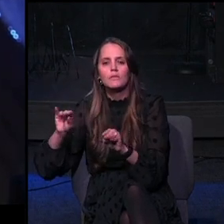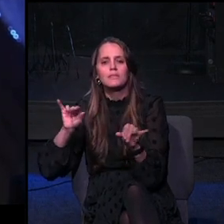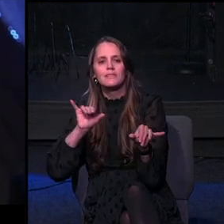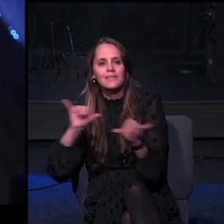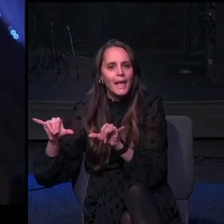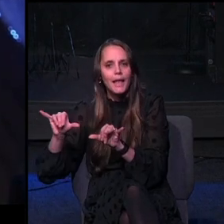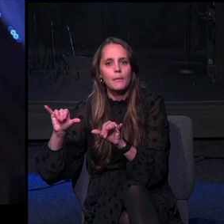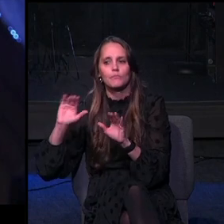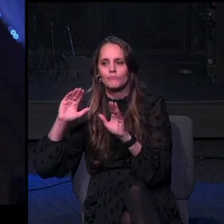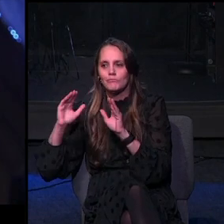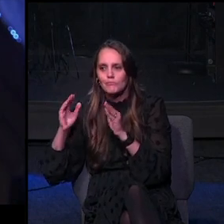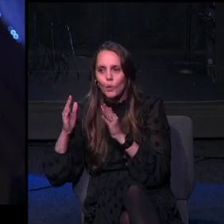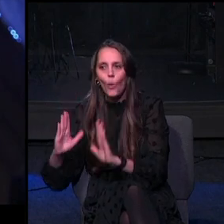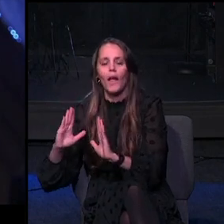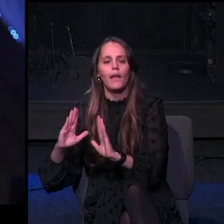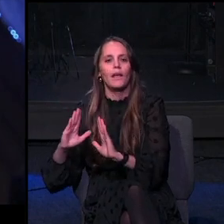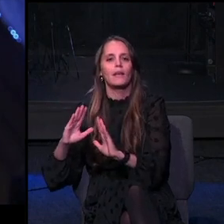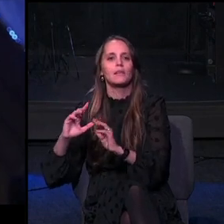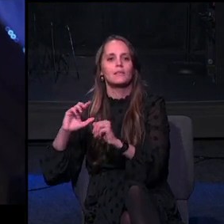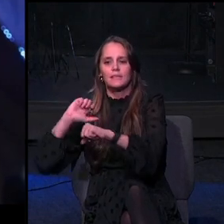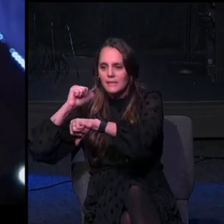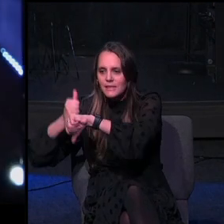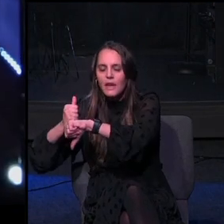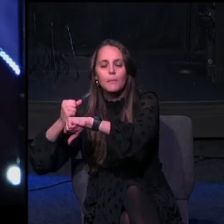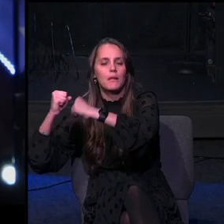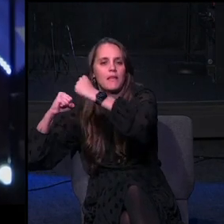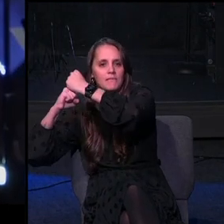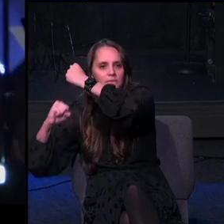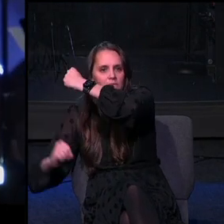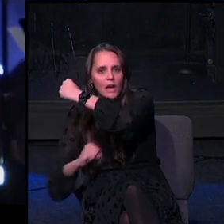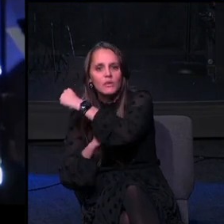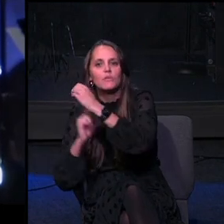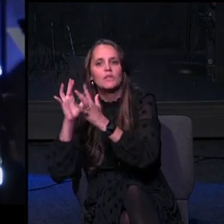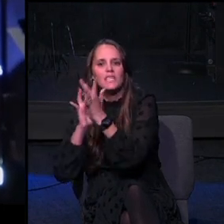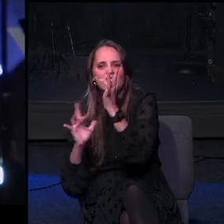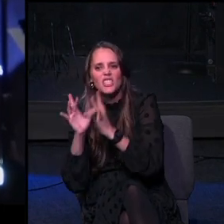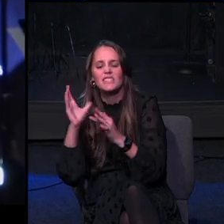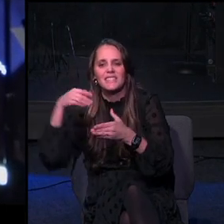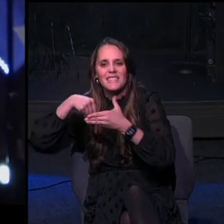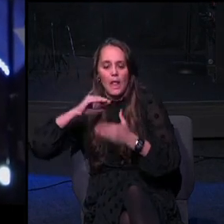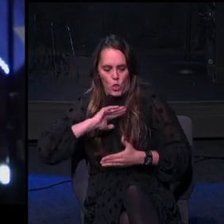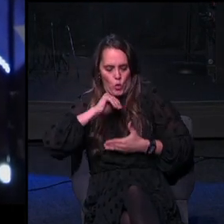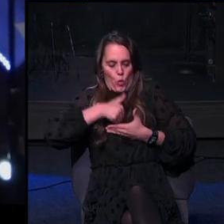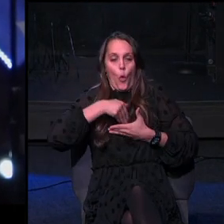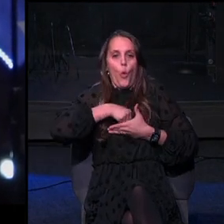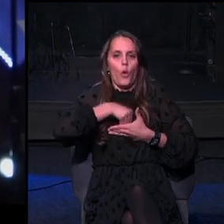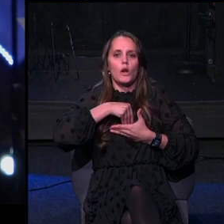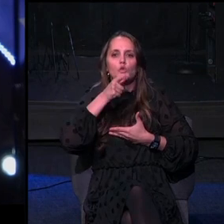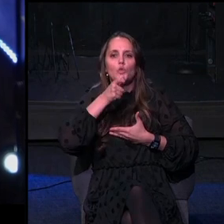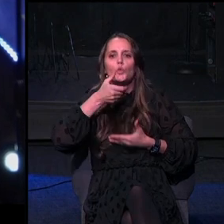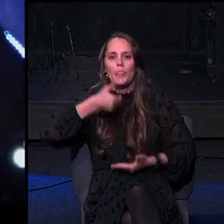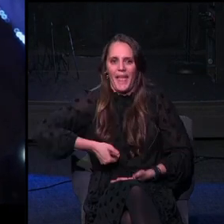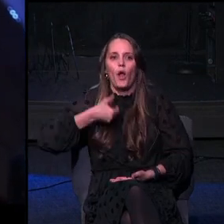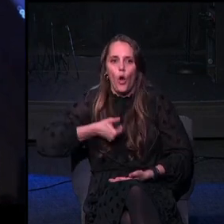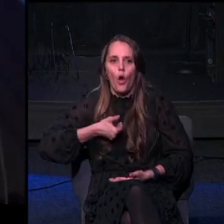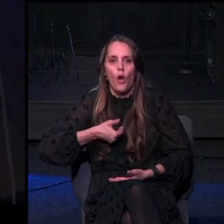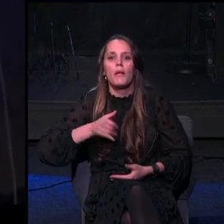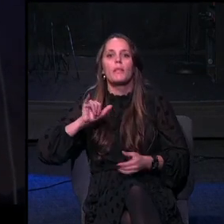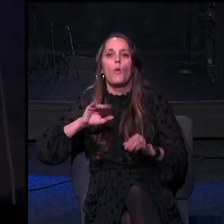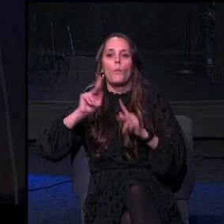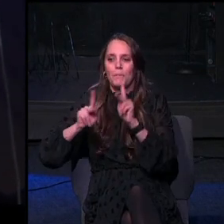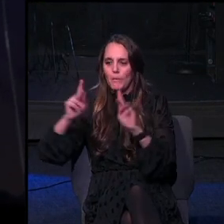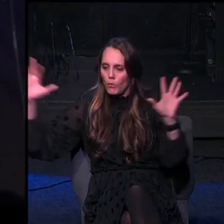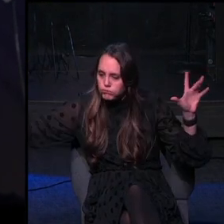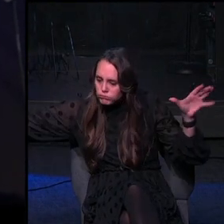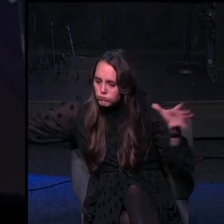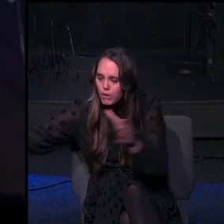the foundation of Jesus' core to who they are and why they exist. Jesus is saying, I'm going to gather this group of people, and they're going